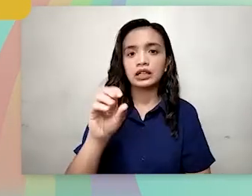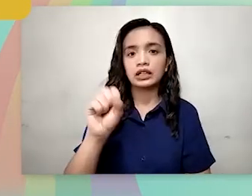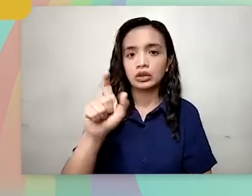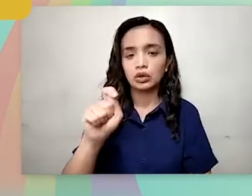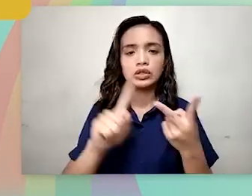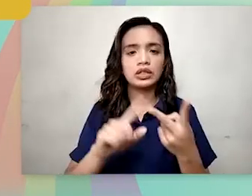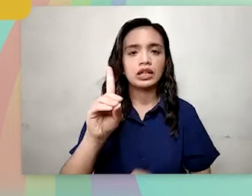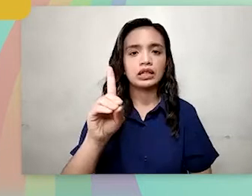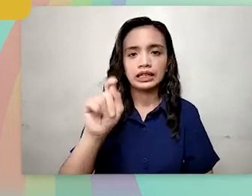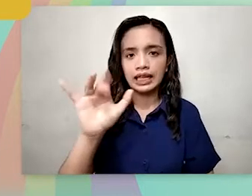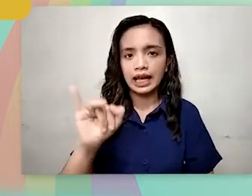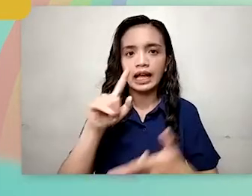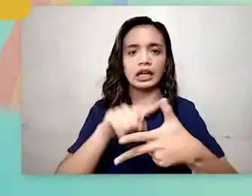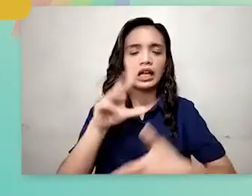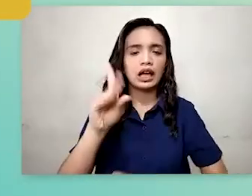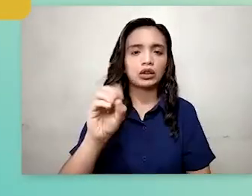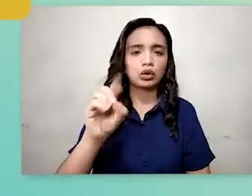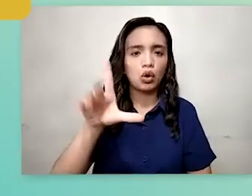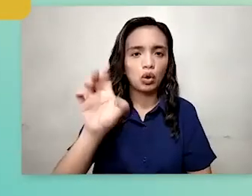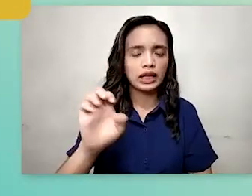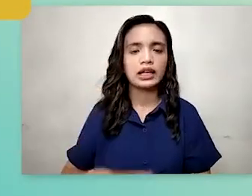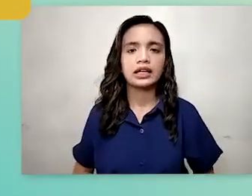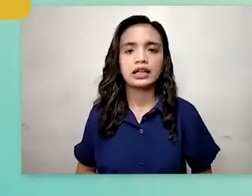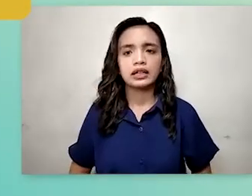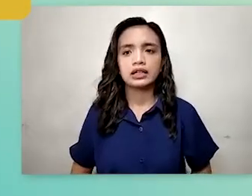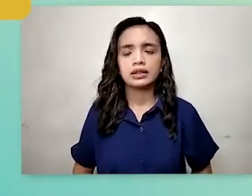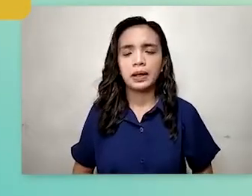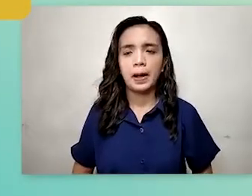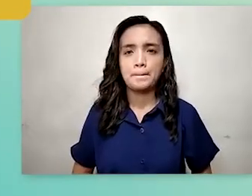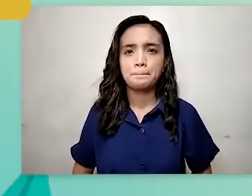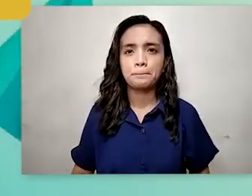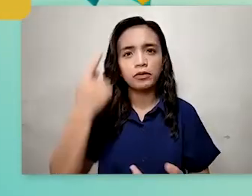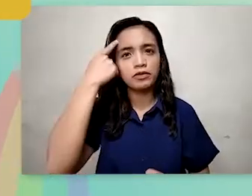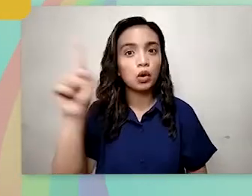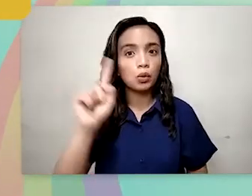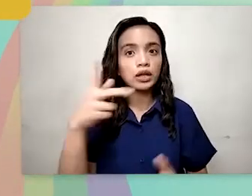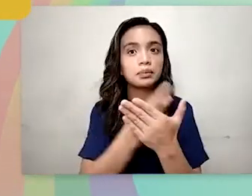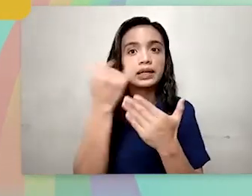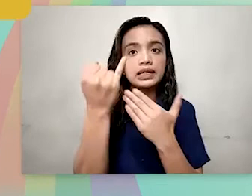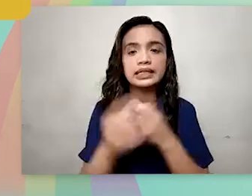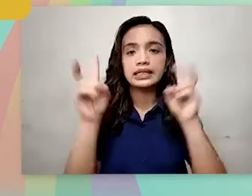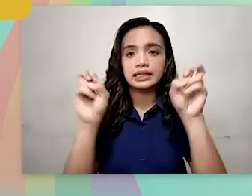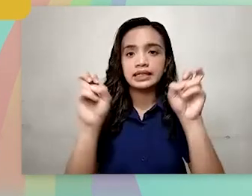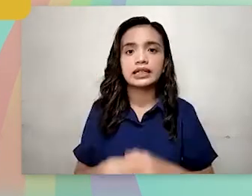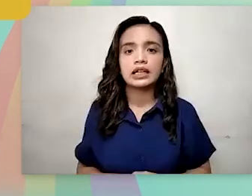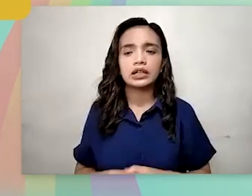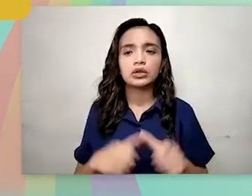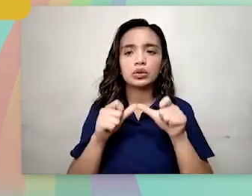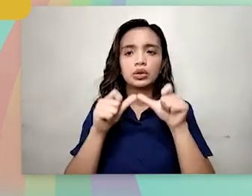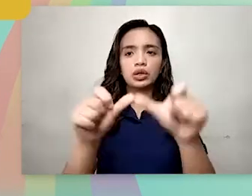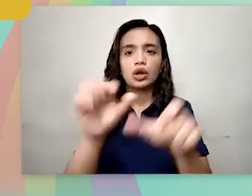with partners such as the DOST, DTI, DOLE, DAP for a particular project we call the Road to